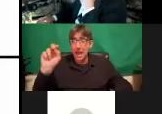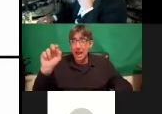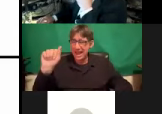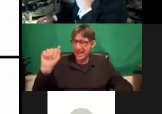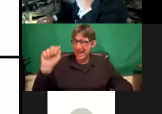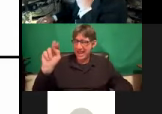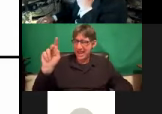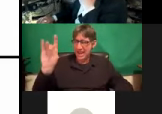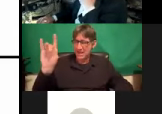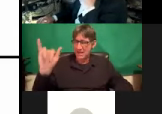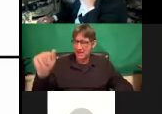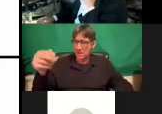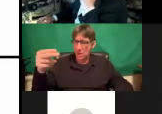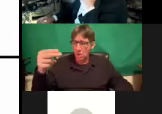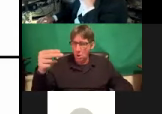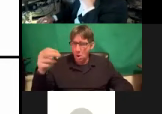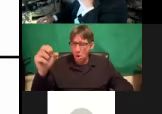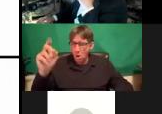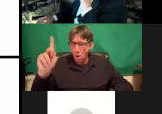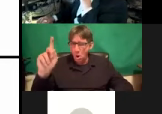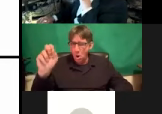Annie?